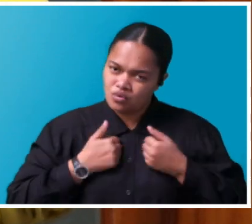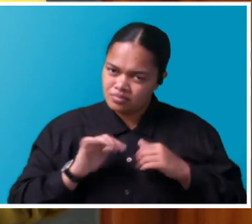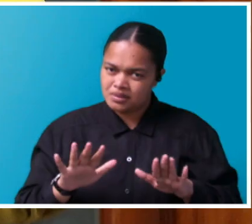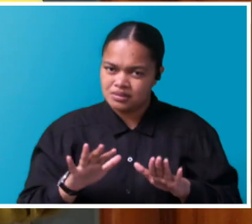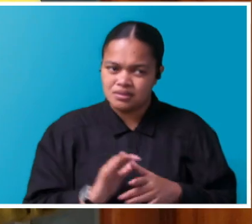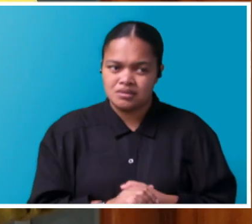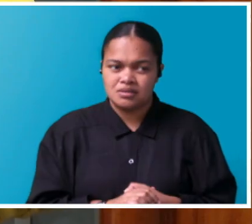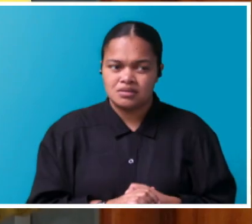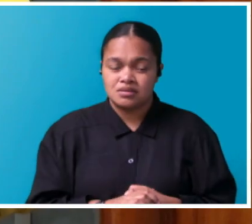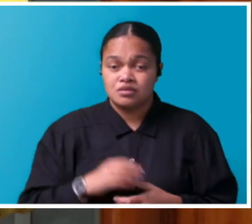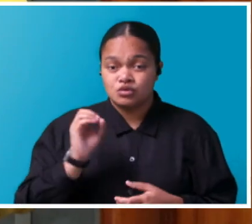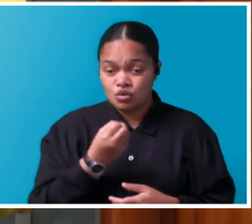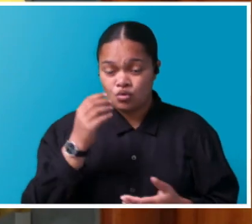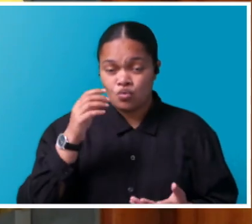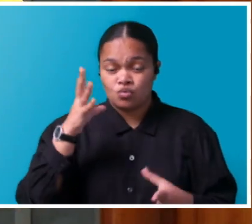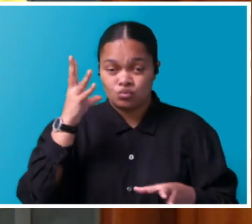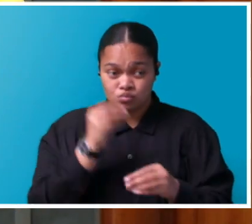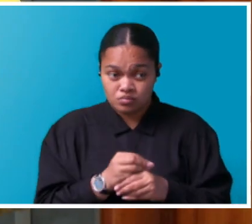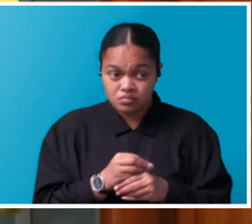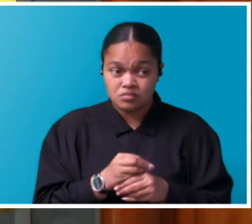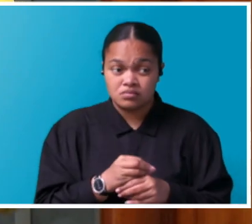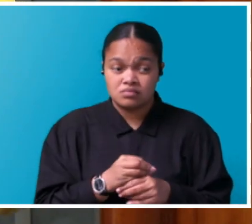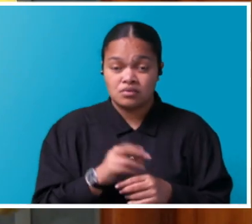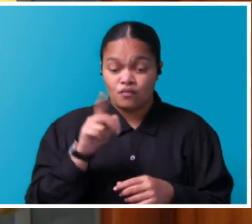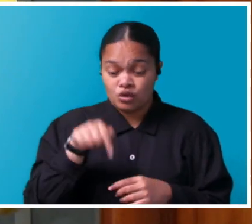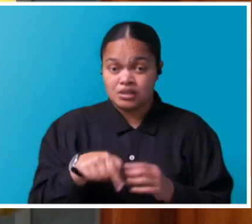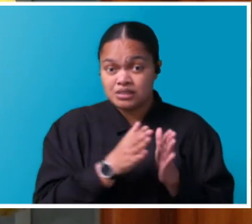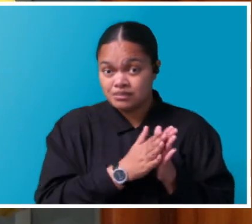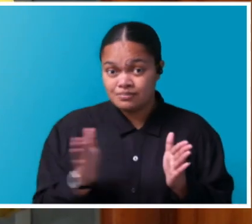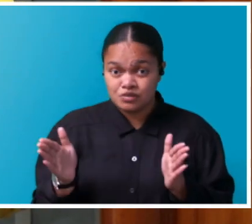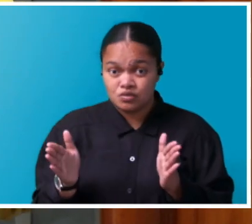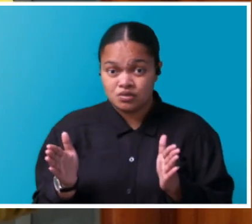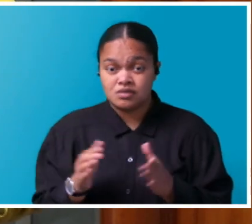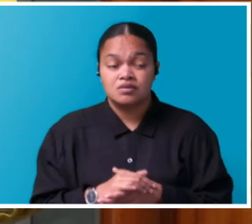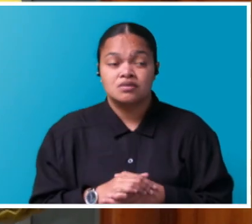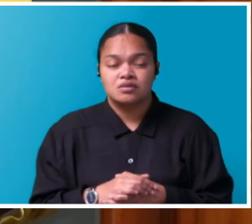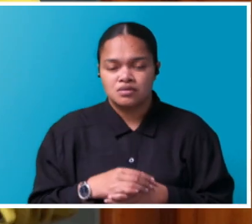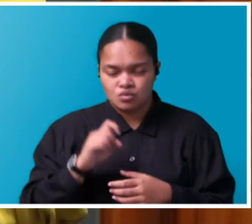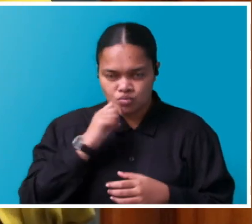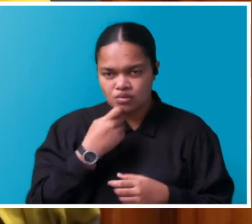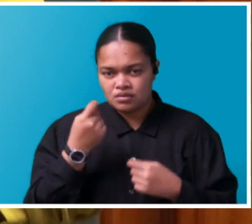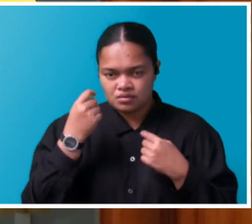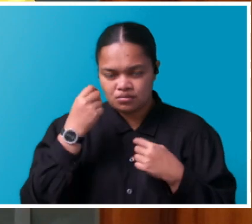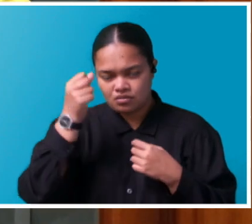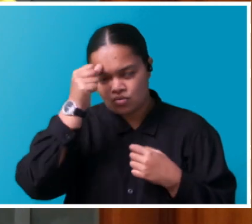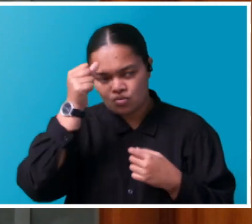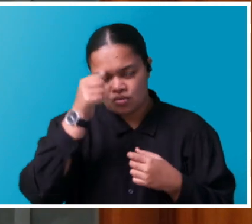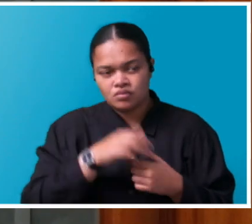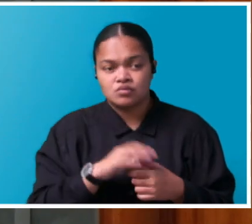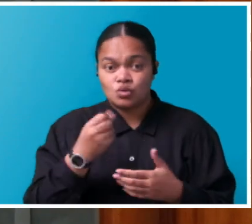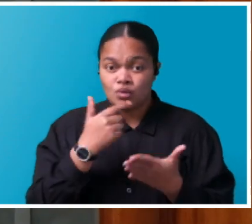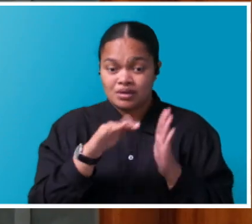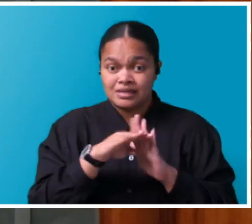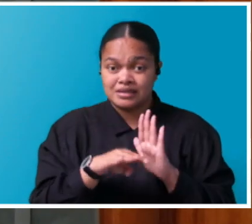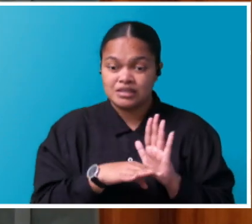and the emission reduction units generated for this period would have been known. It is most likely that the list of